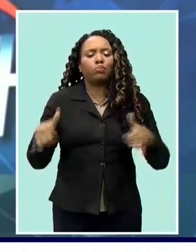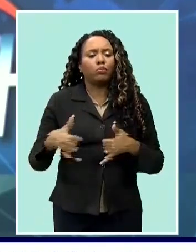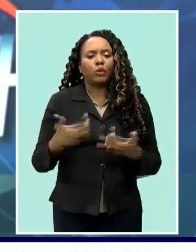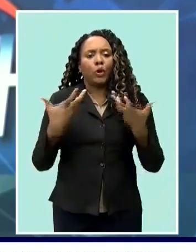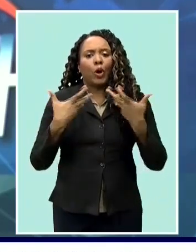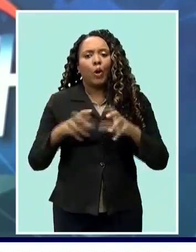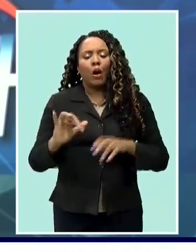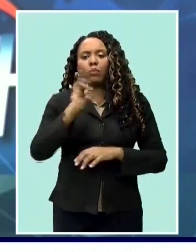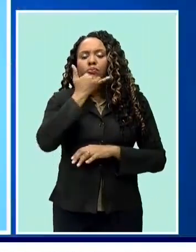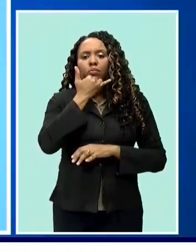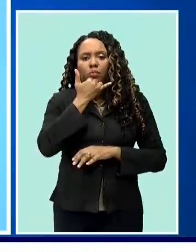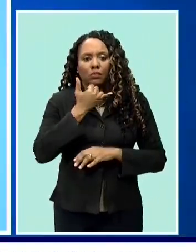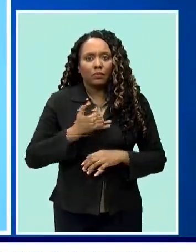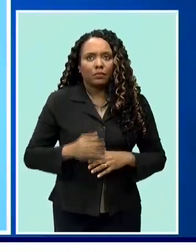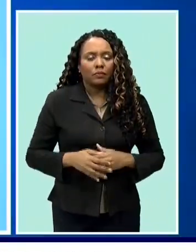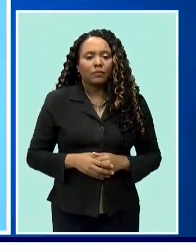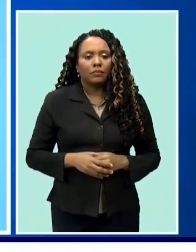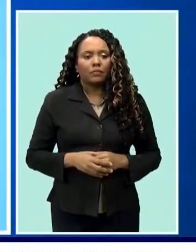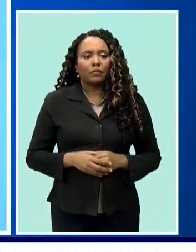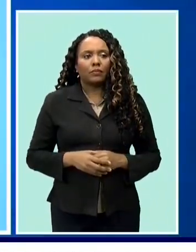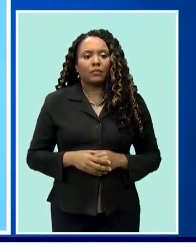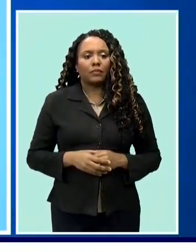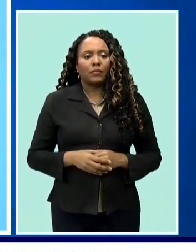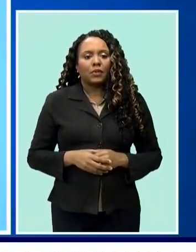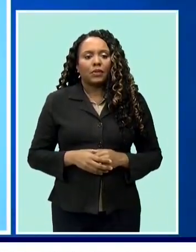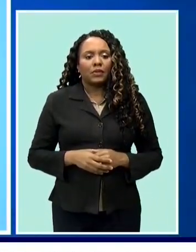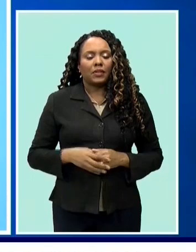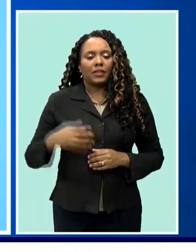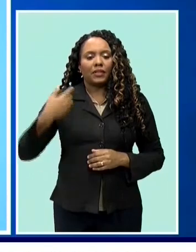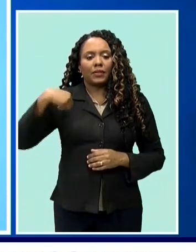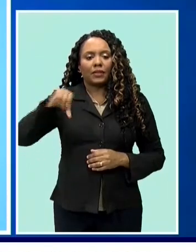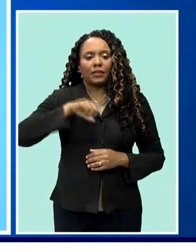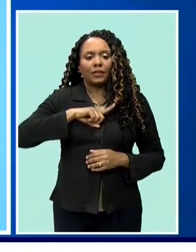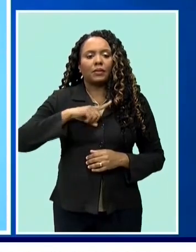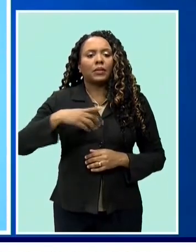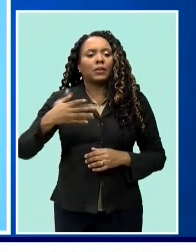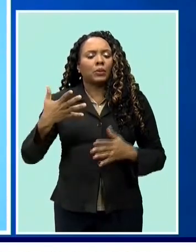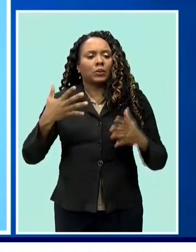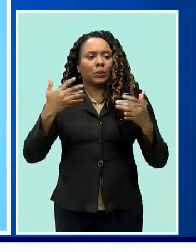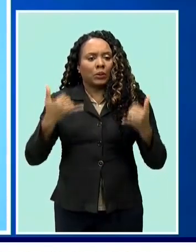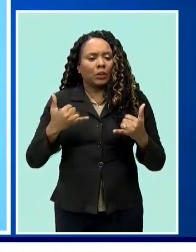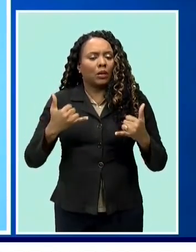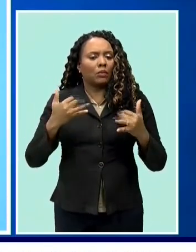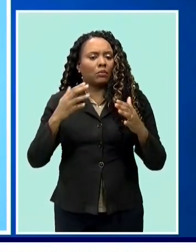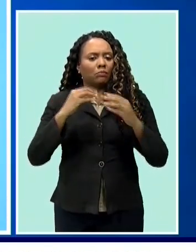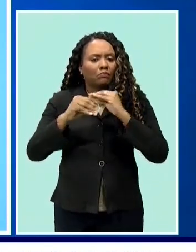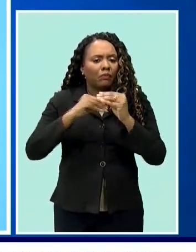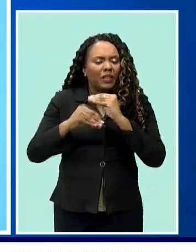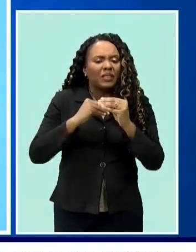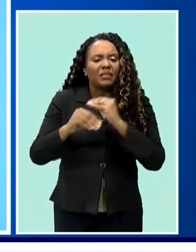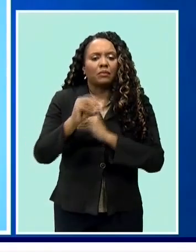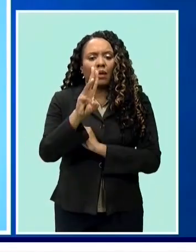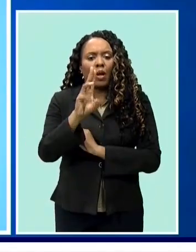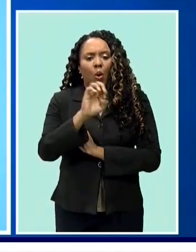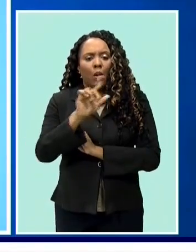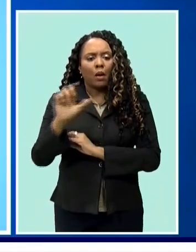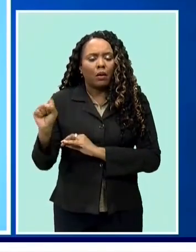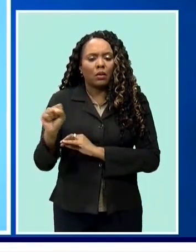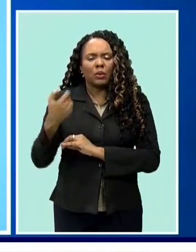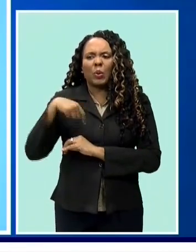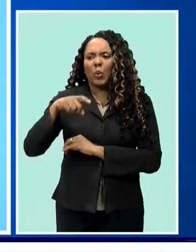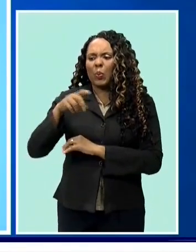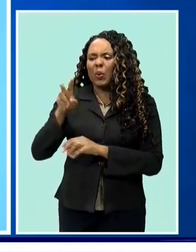outside. We're actively involved in the process of repairing those wells. We have identified those